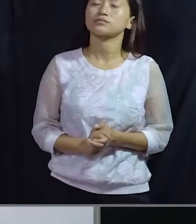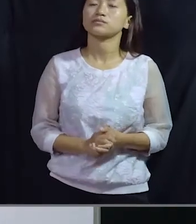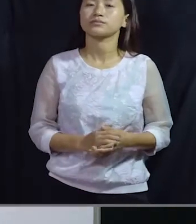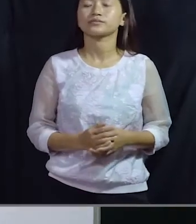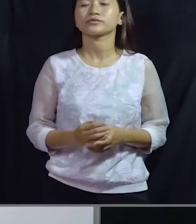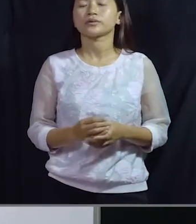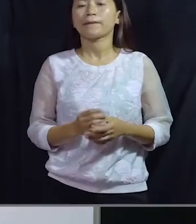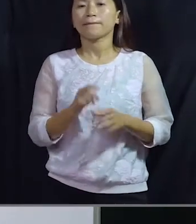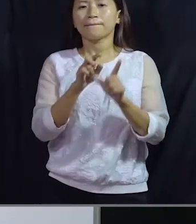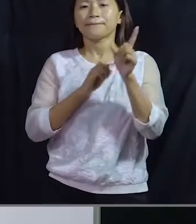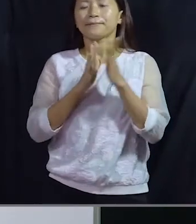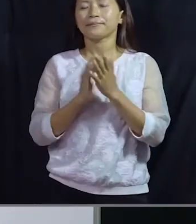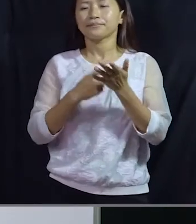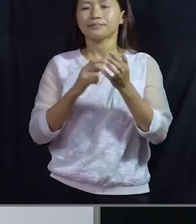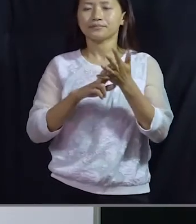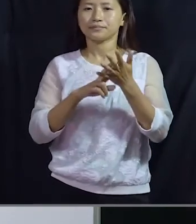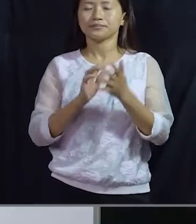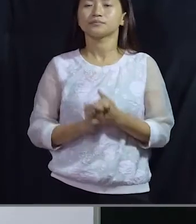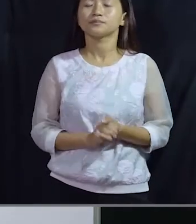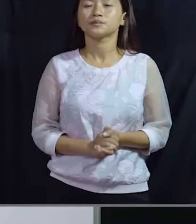by preparation of revaluation account.